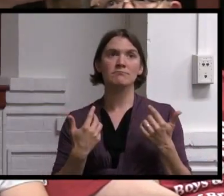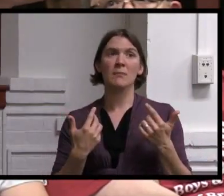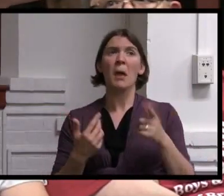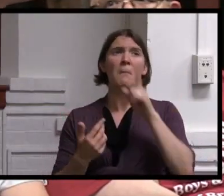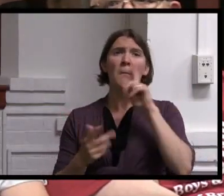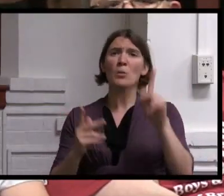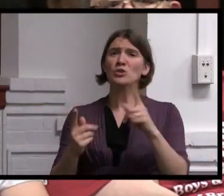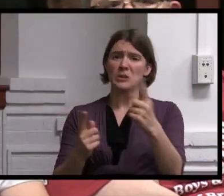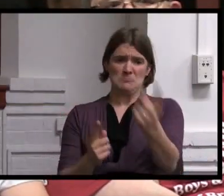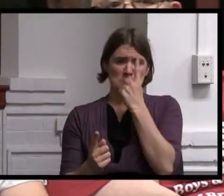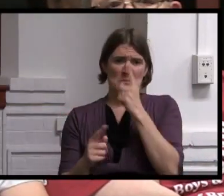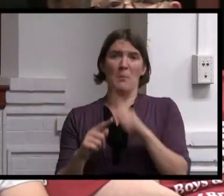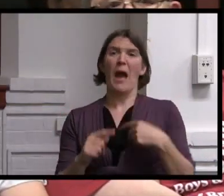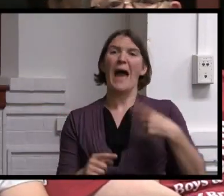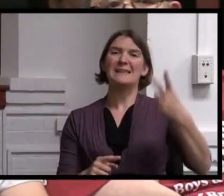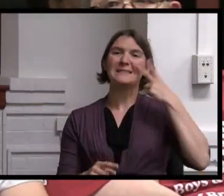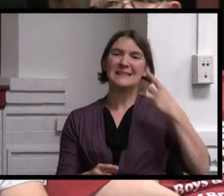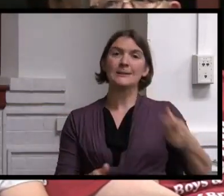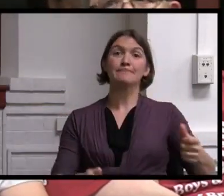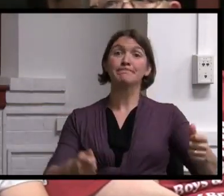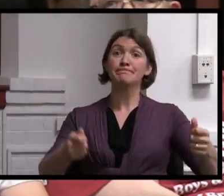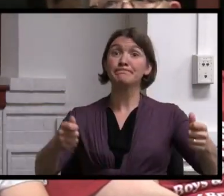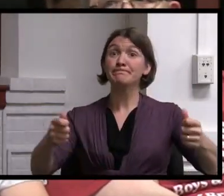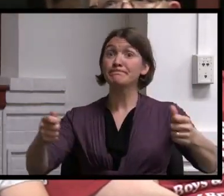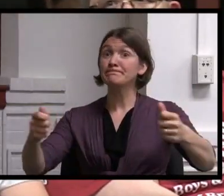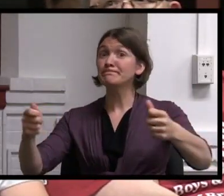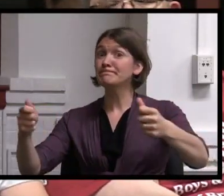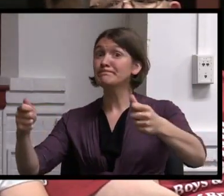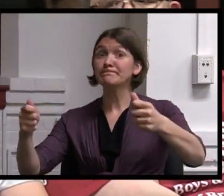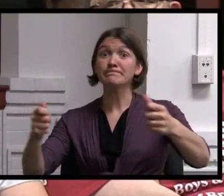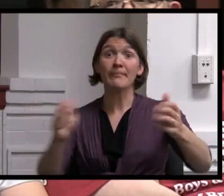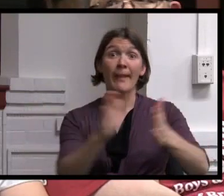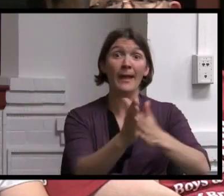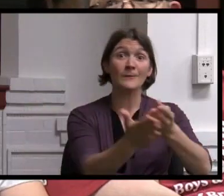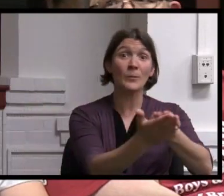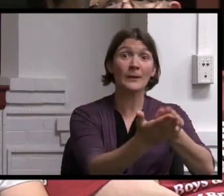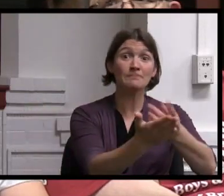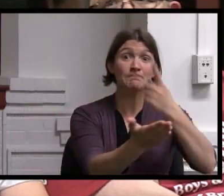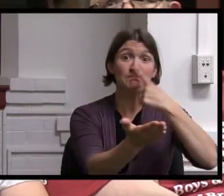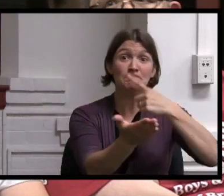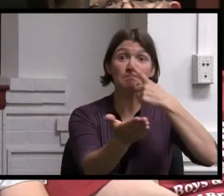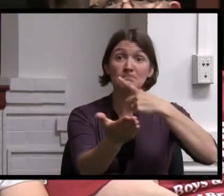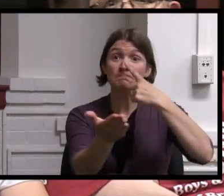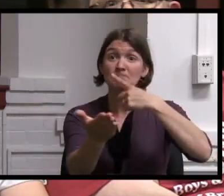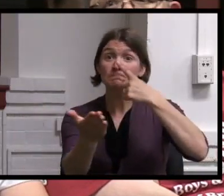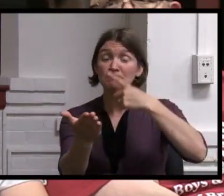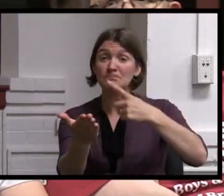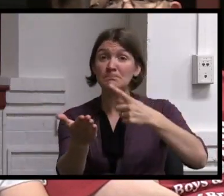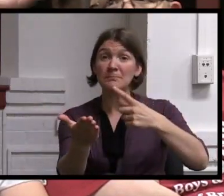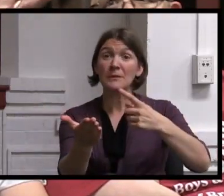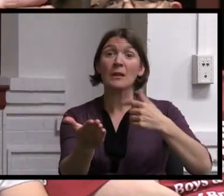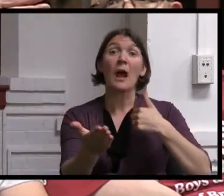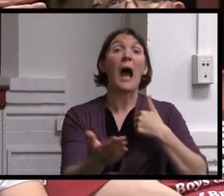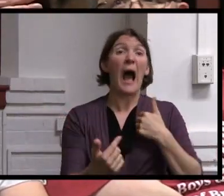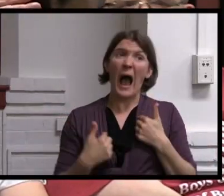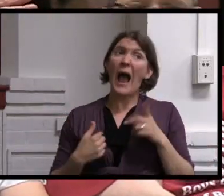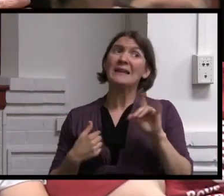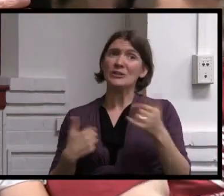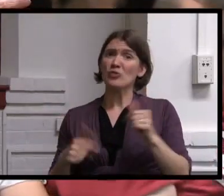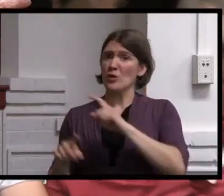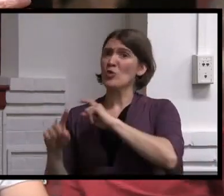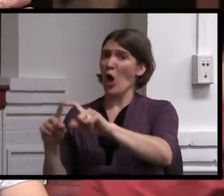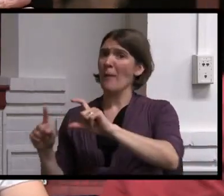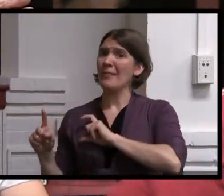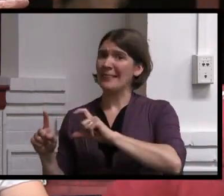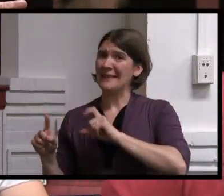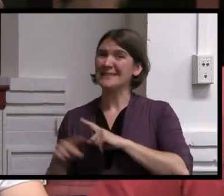accosting you, when you see someone with a sign and they're asking you for money, you know, by the time you call the police, and I have called them